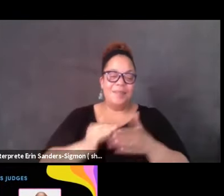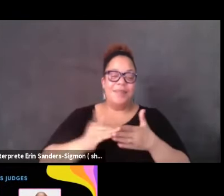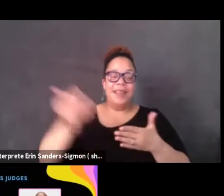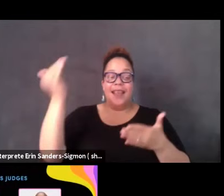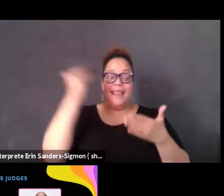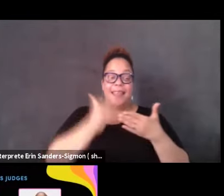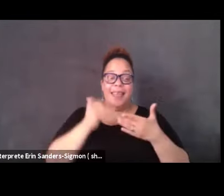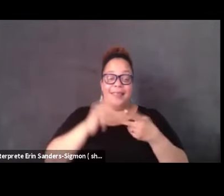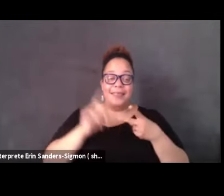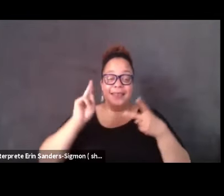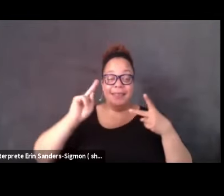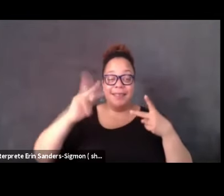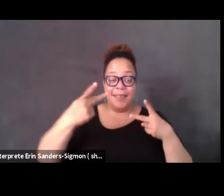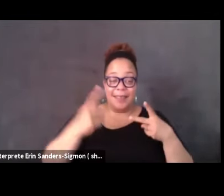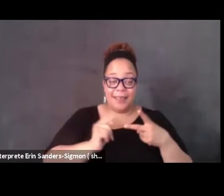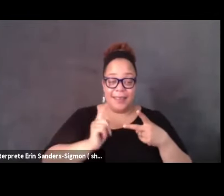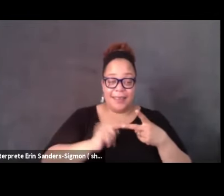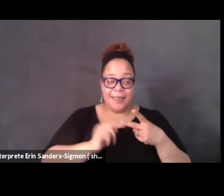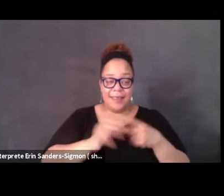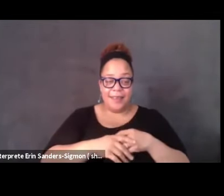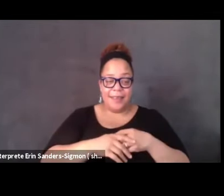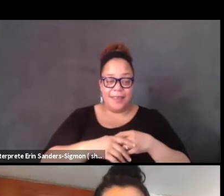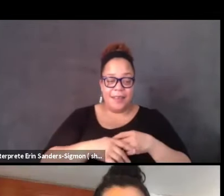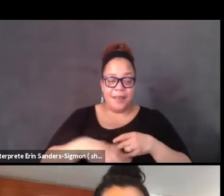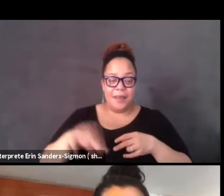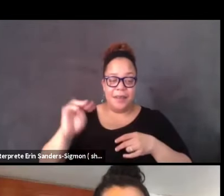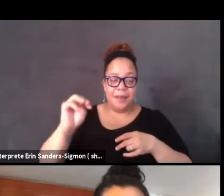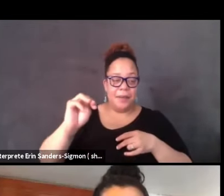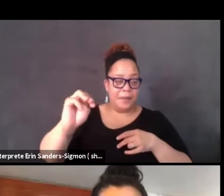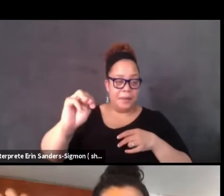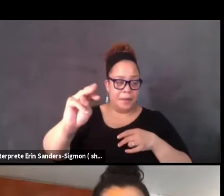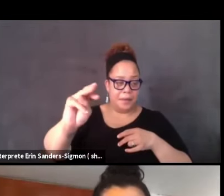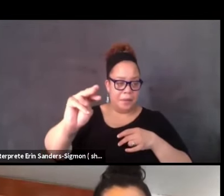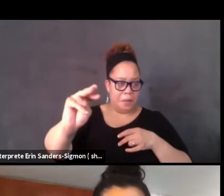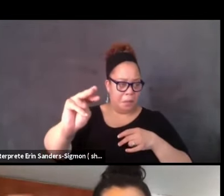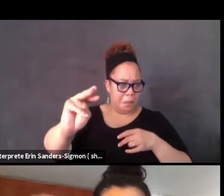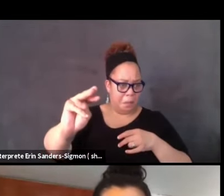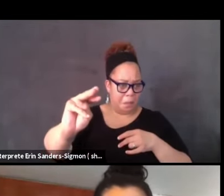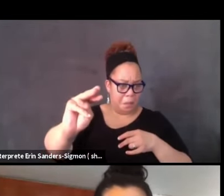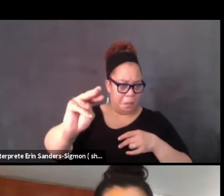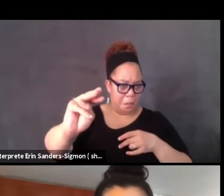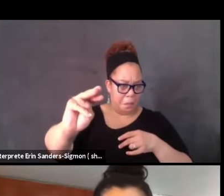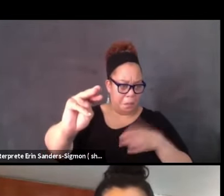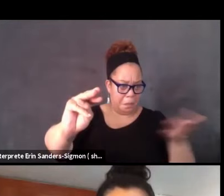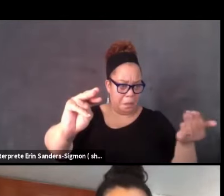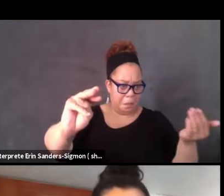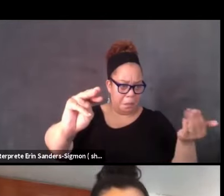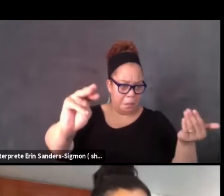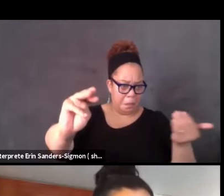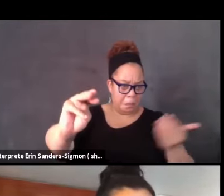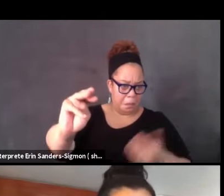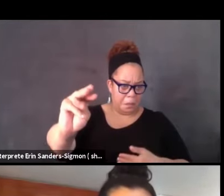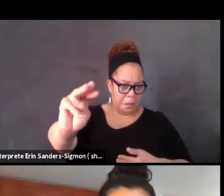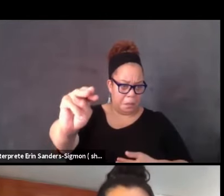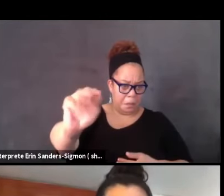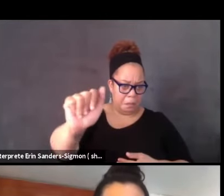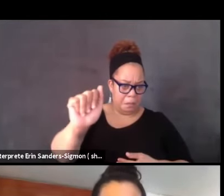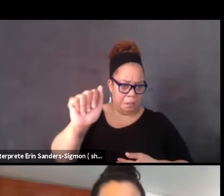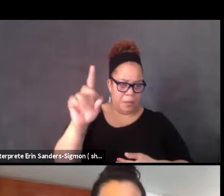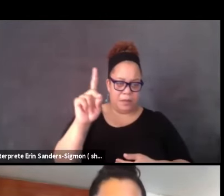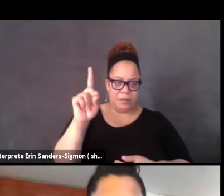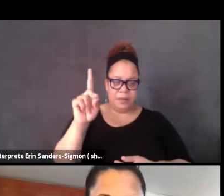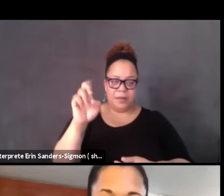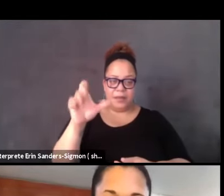Del Valle. A poet and performer, Maida Del Valle has been described by the Chicago Sun-Times, I love this